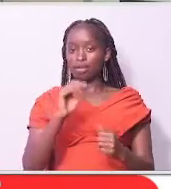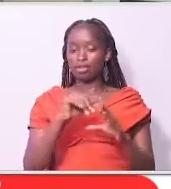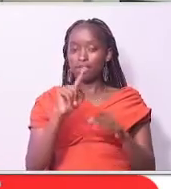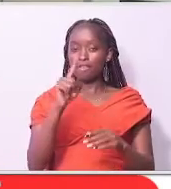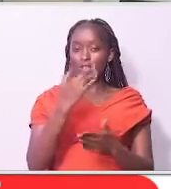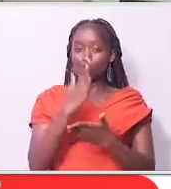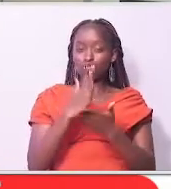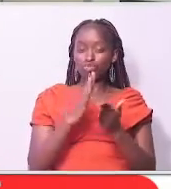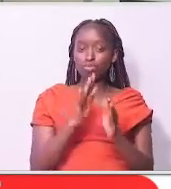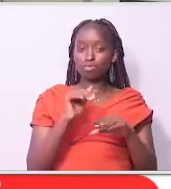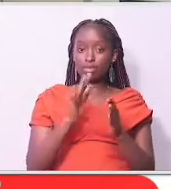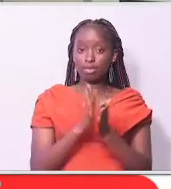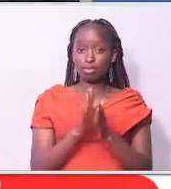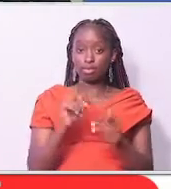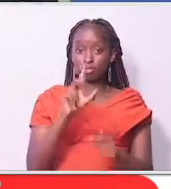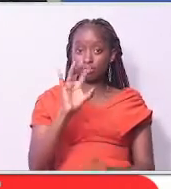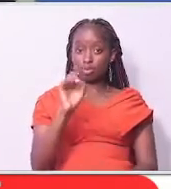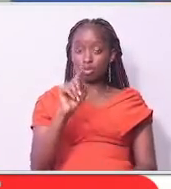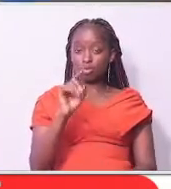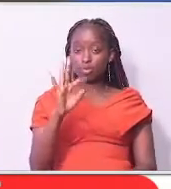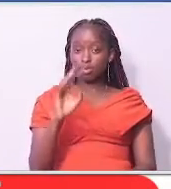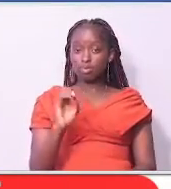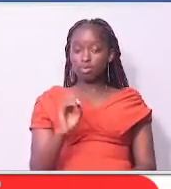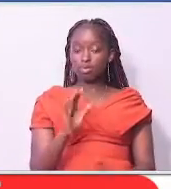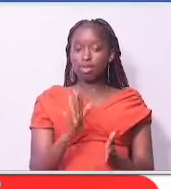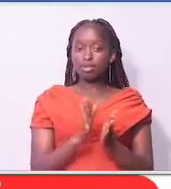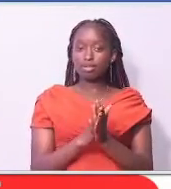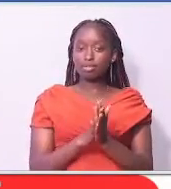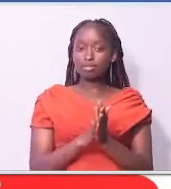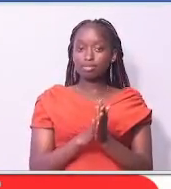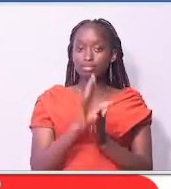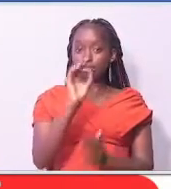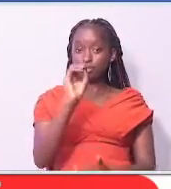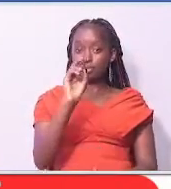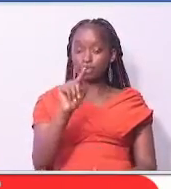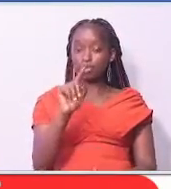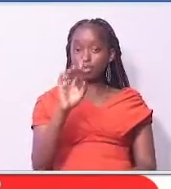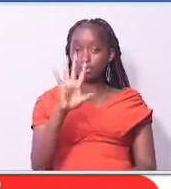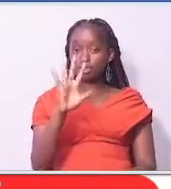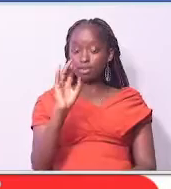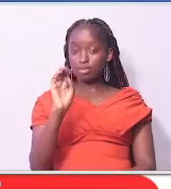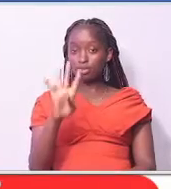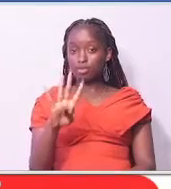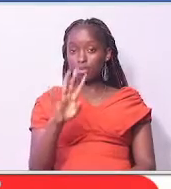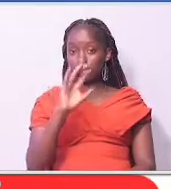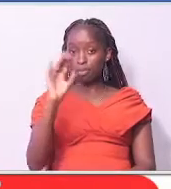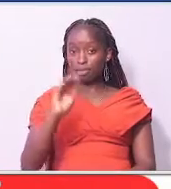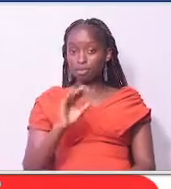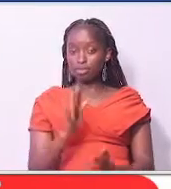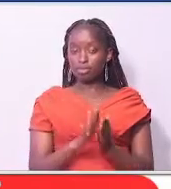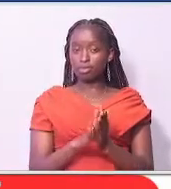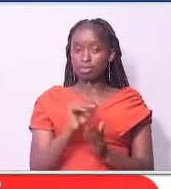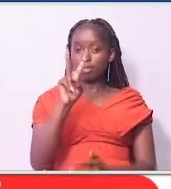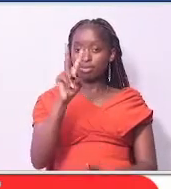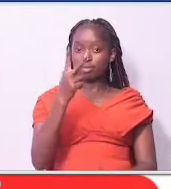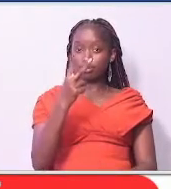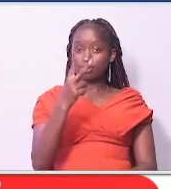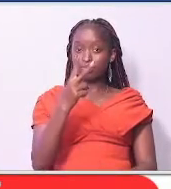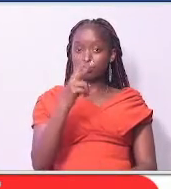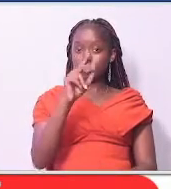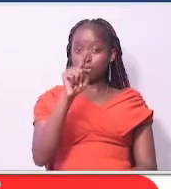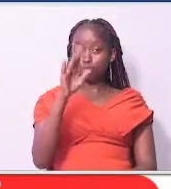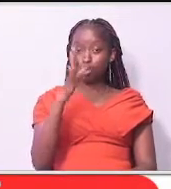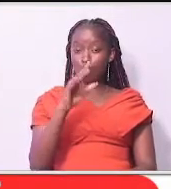to 0.40%, 0.47% and 0.64% in the second quarter of